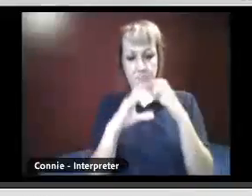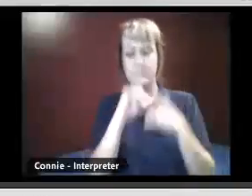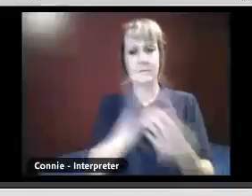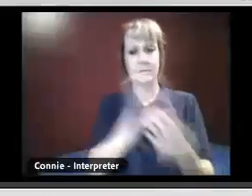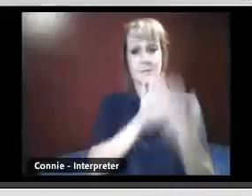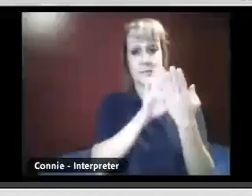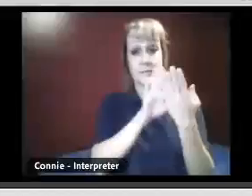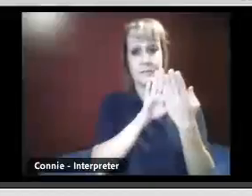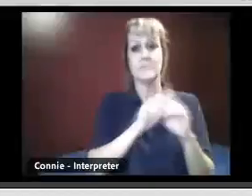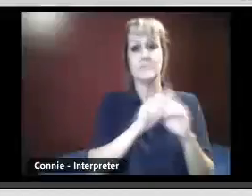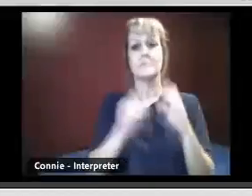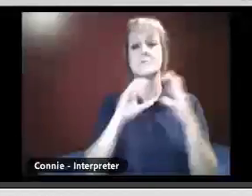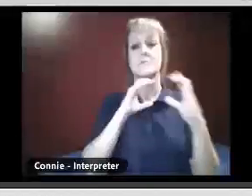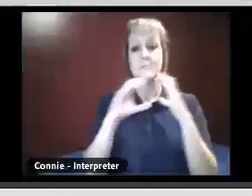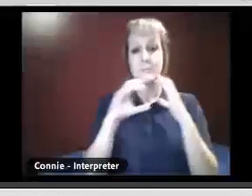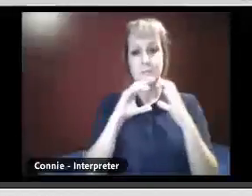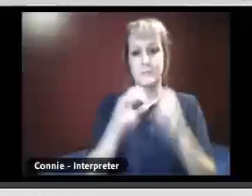Jamie.